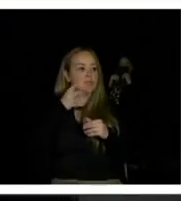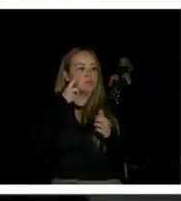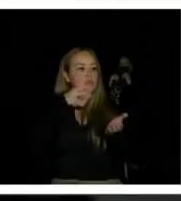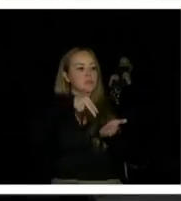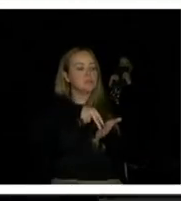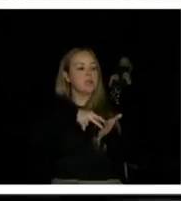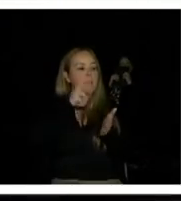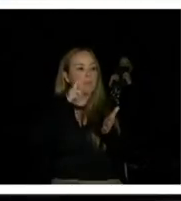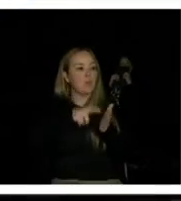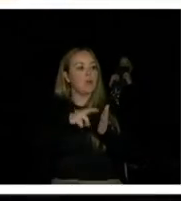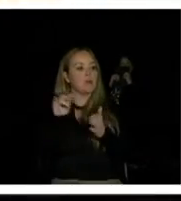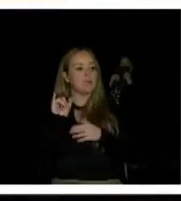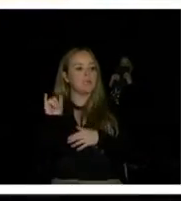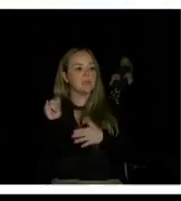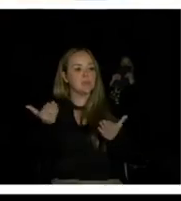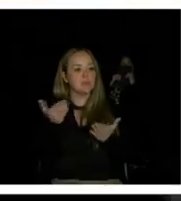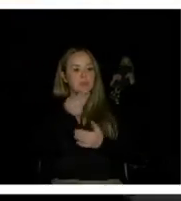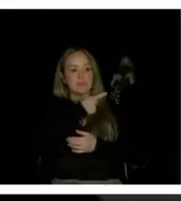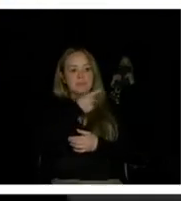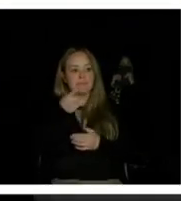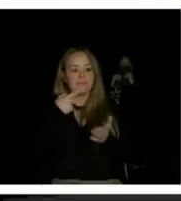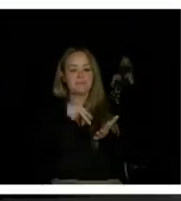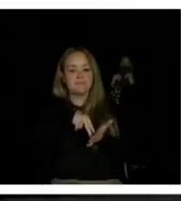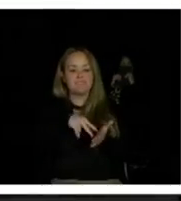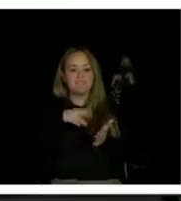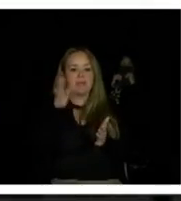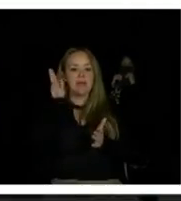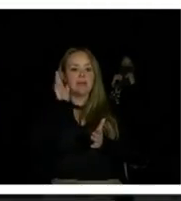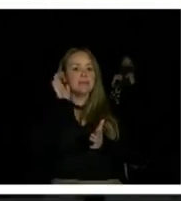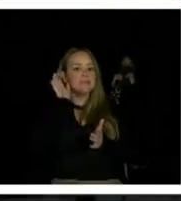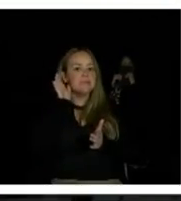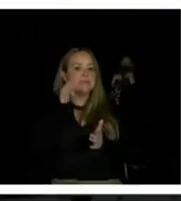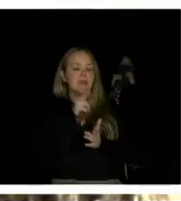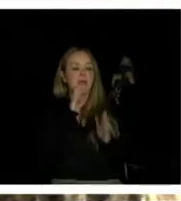recognized, because they're here as well to listen to the conversation.